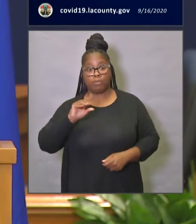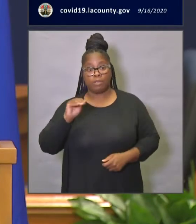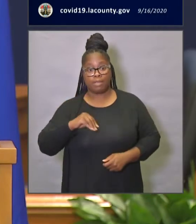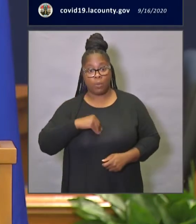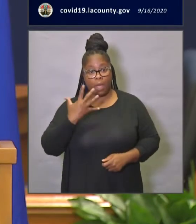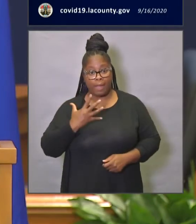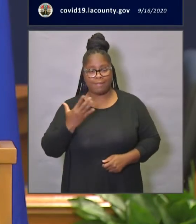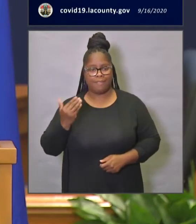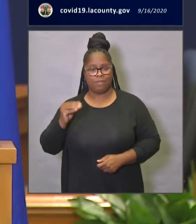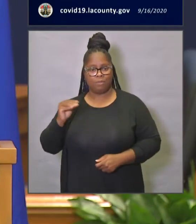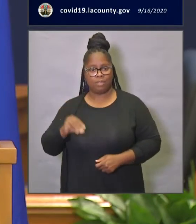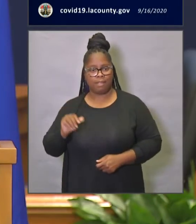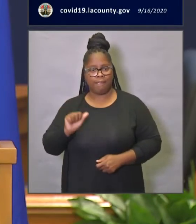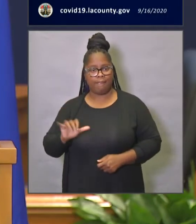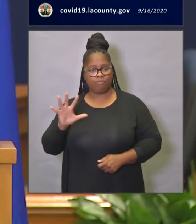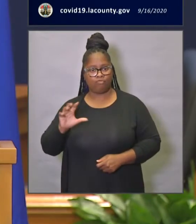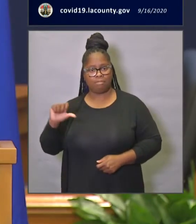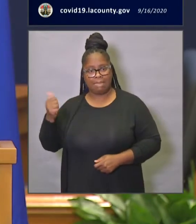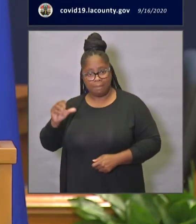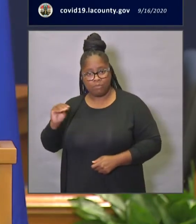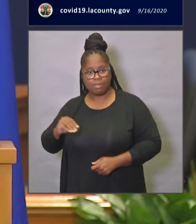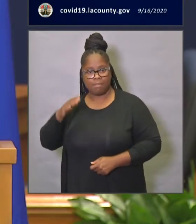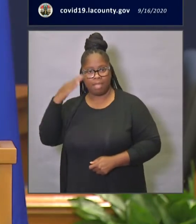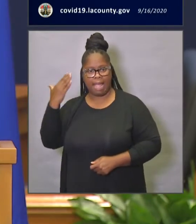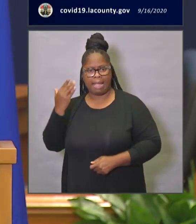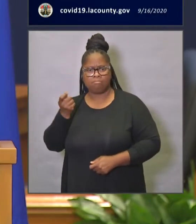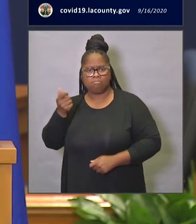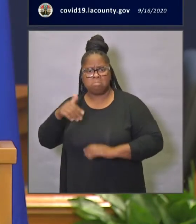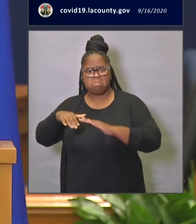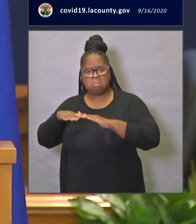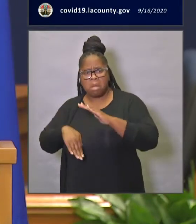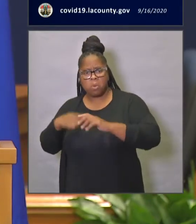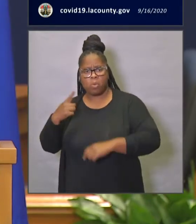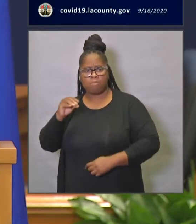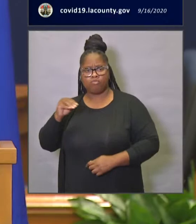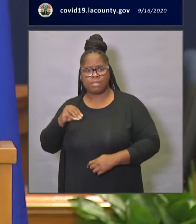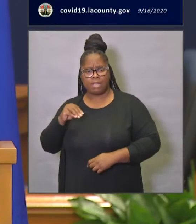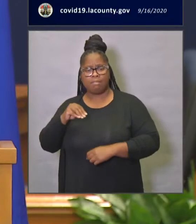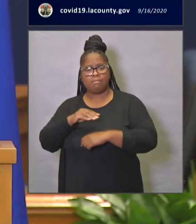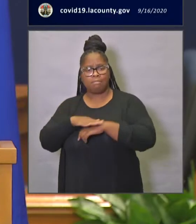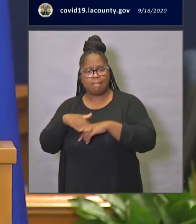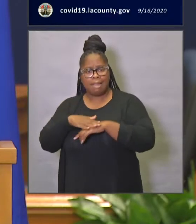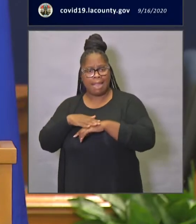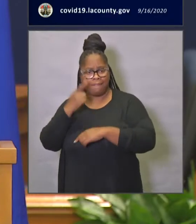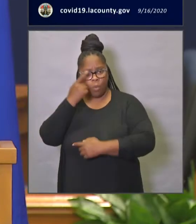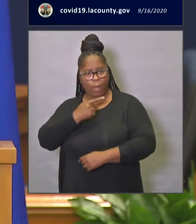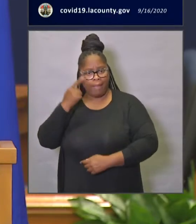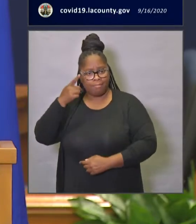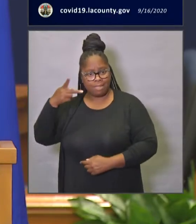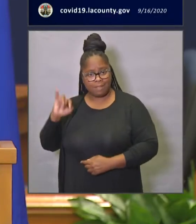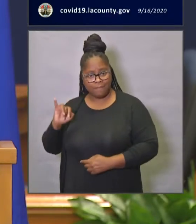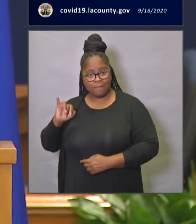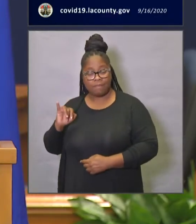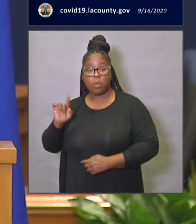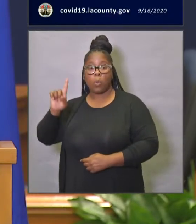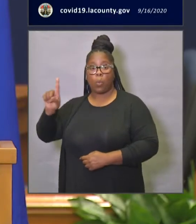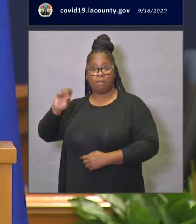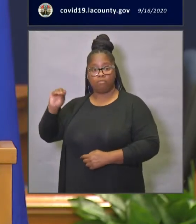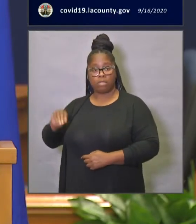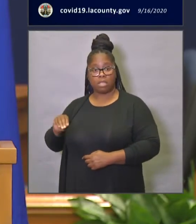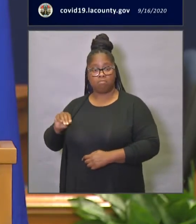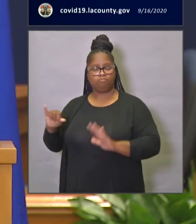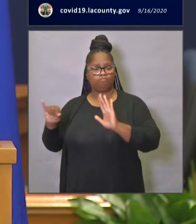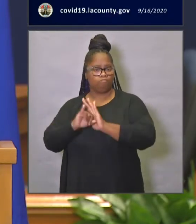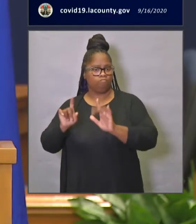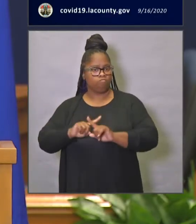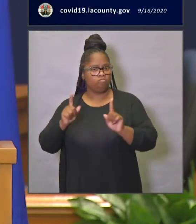are Asian, 10% are Black, slightly less than 1% are Native Hawaiian or Pacific Islander, and 1%